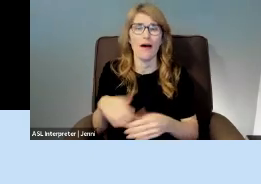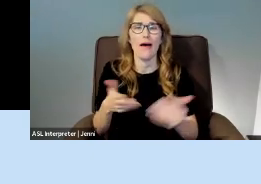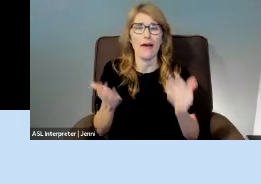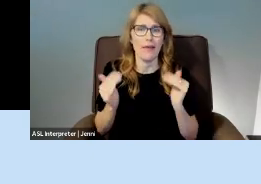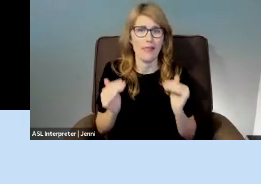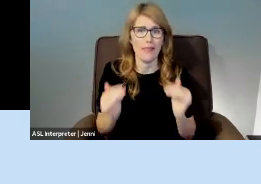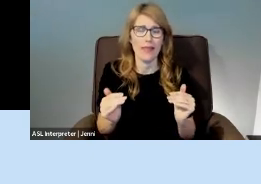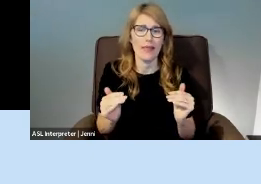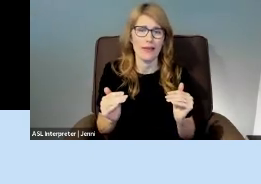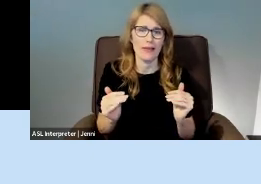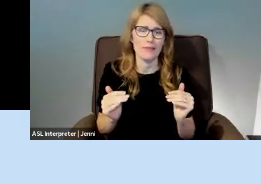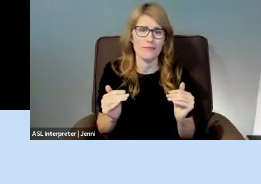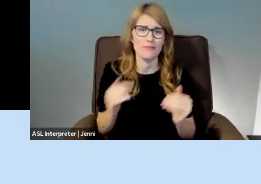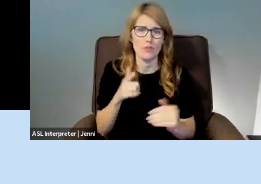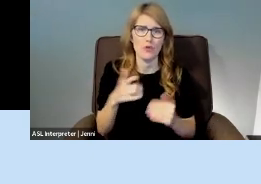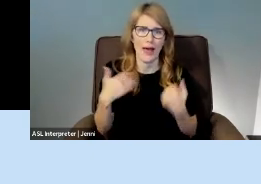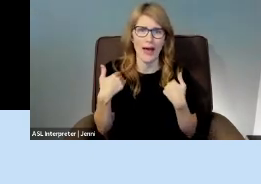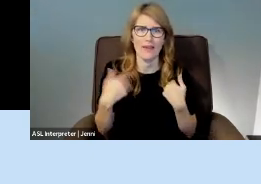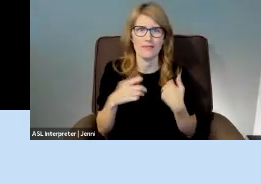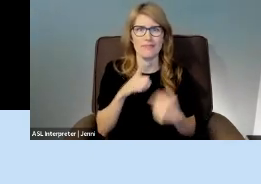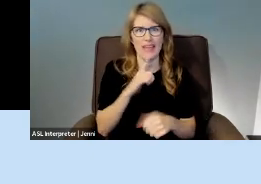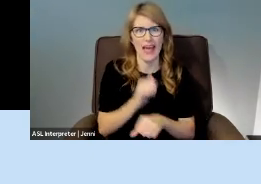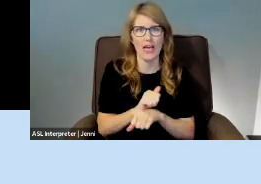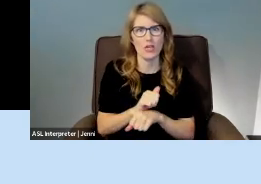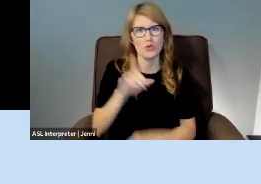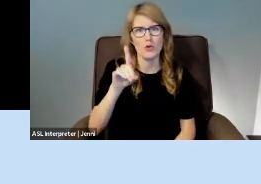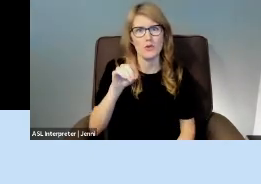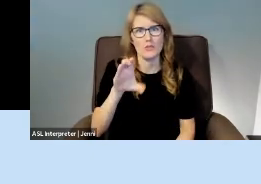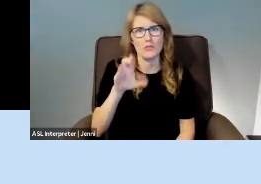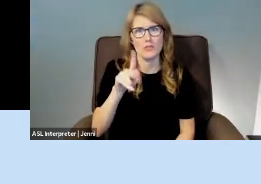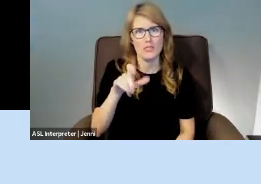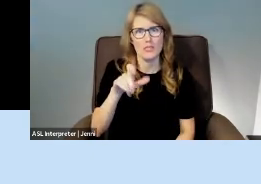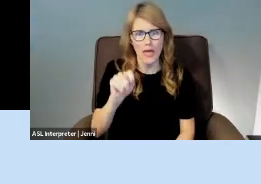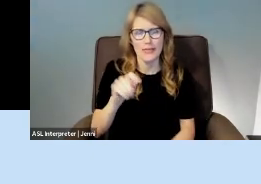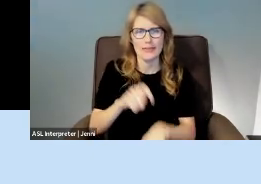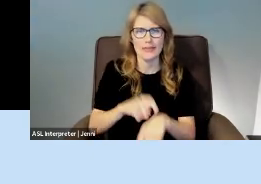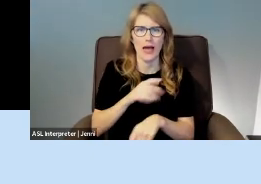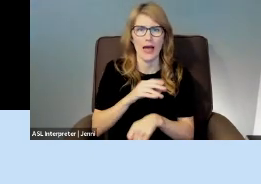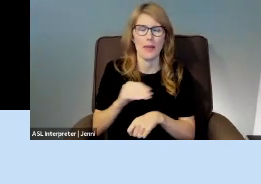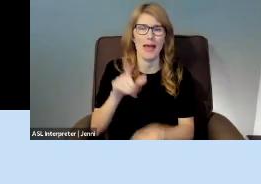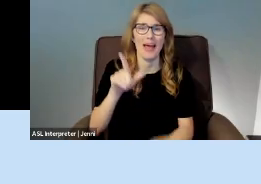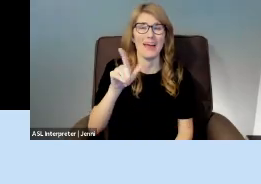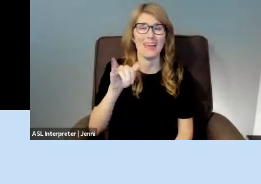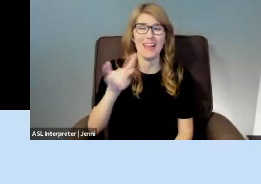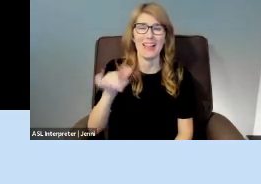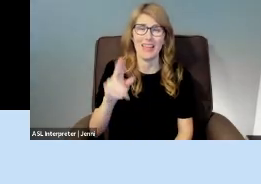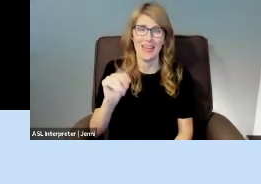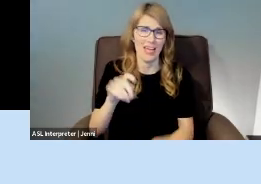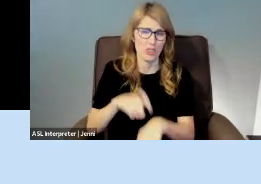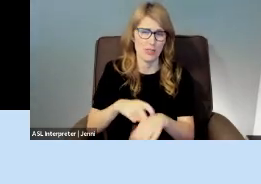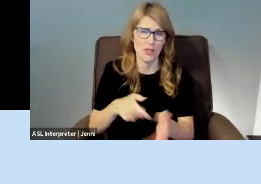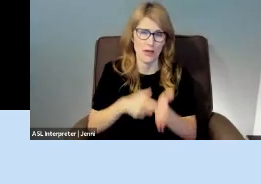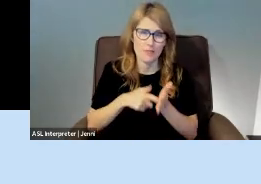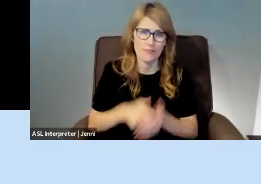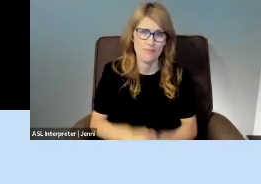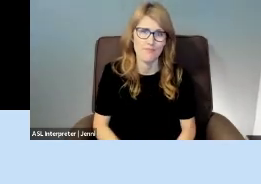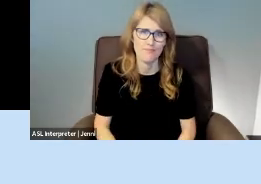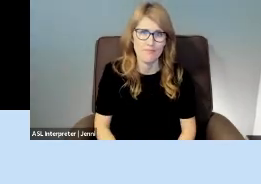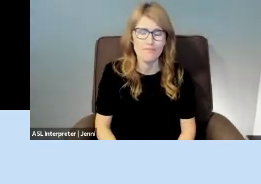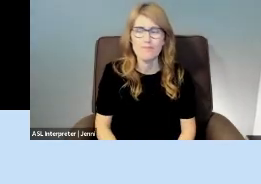actual docket time, right? And litigation time it takes to do that. So,